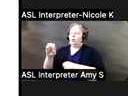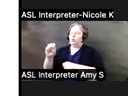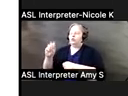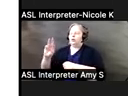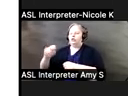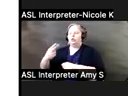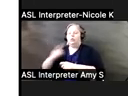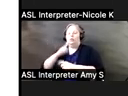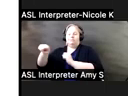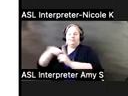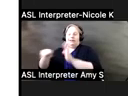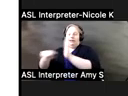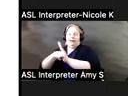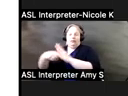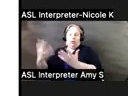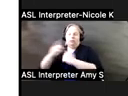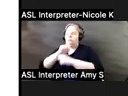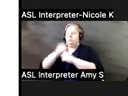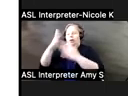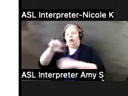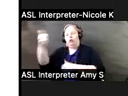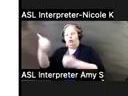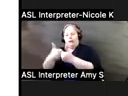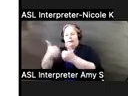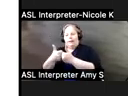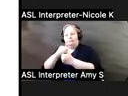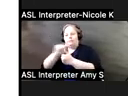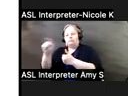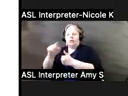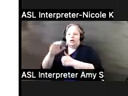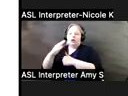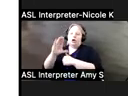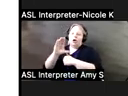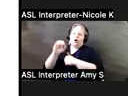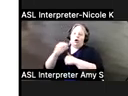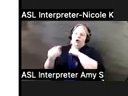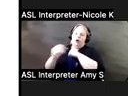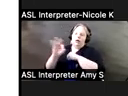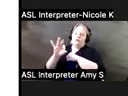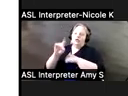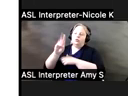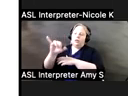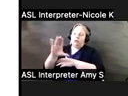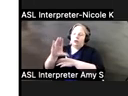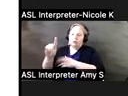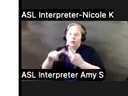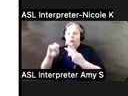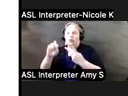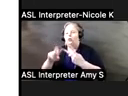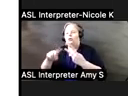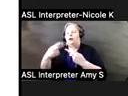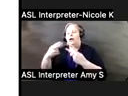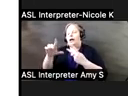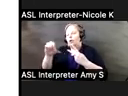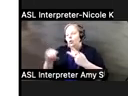like I said, that it doesn't have a lot of the other games that a lot of other kids play, like Call of Duty, or some of the or like Halo